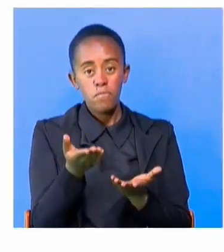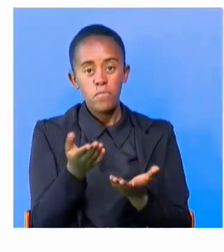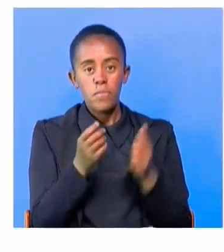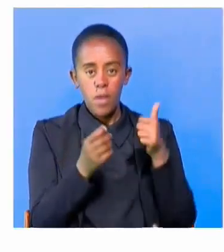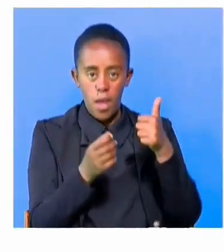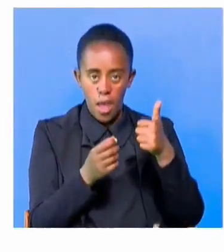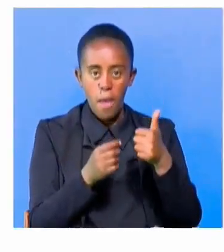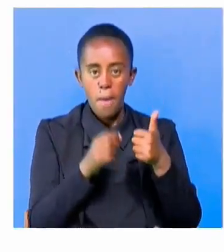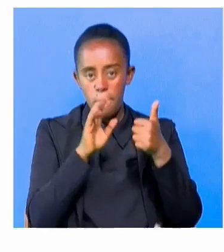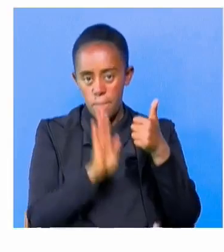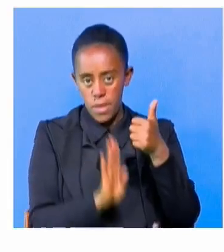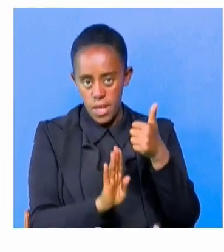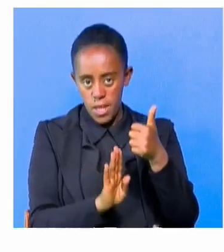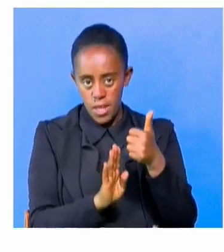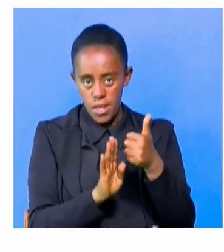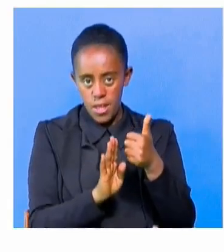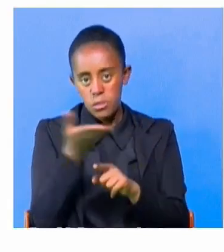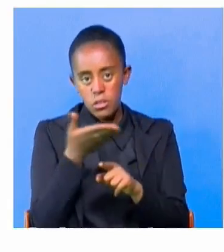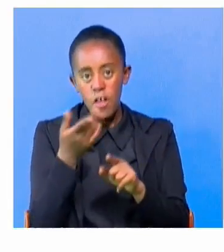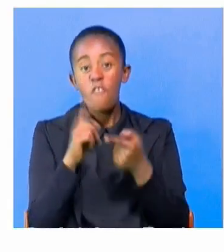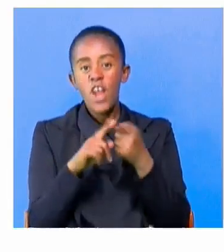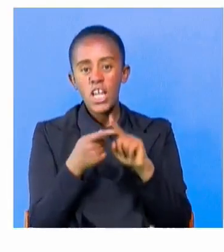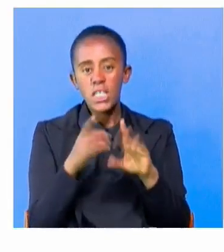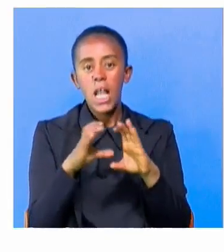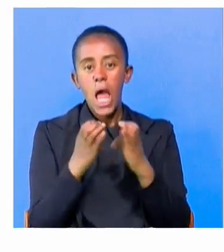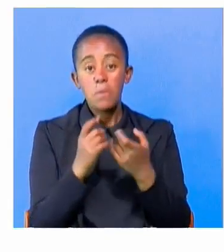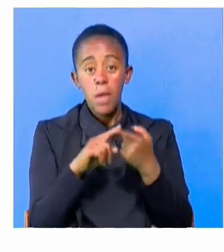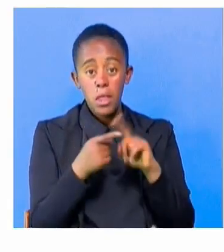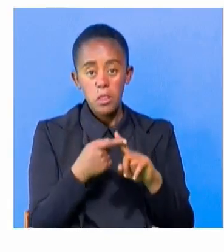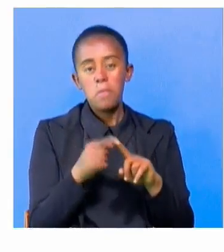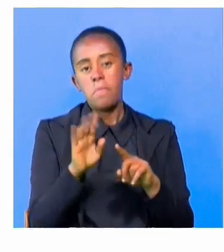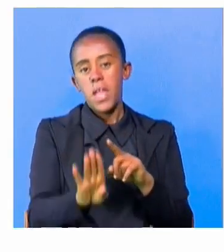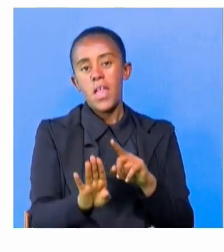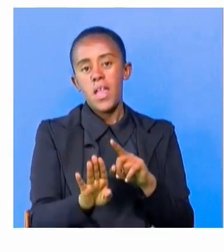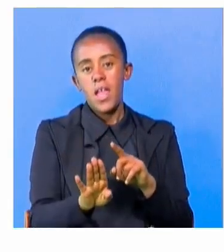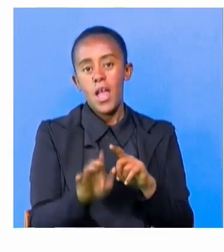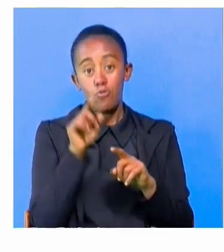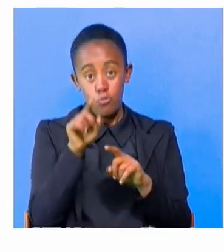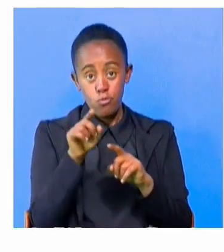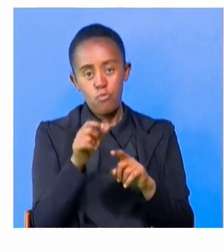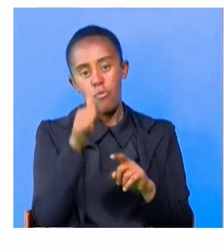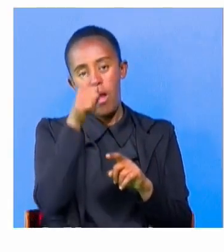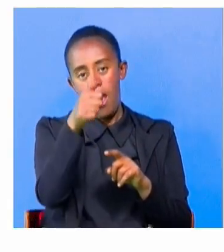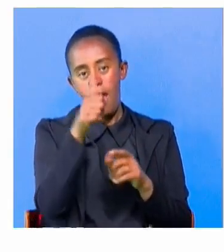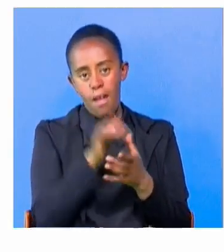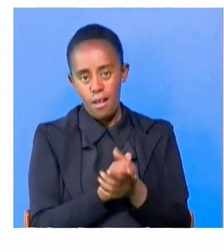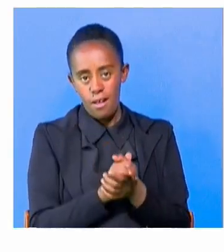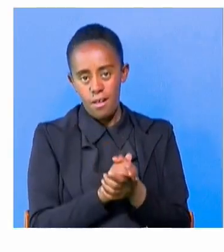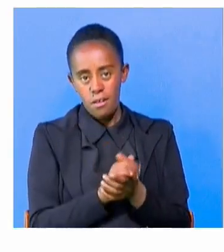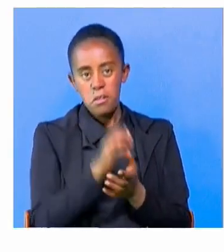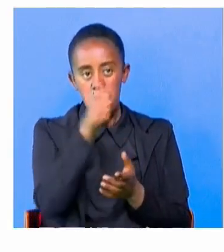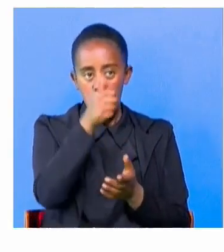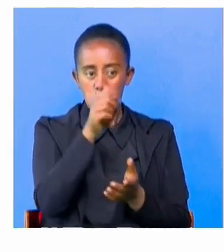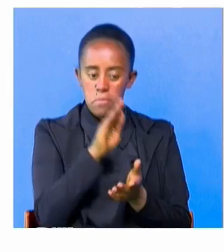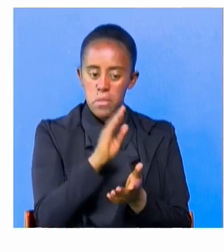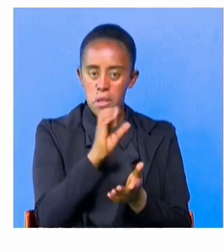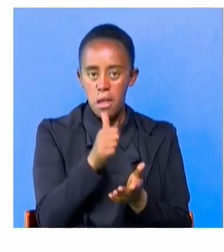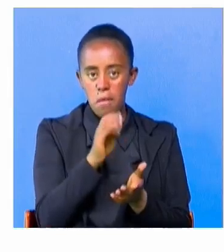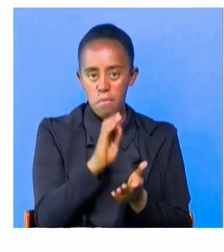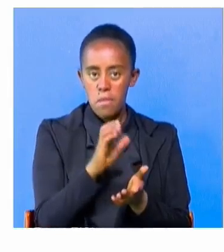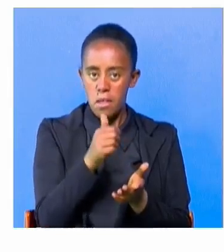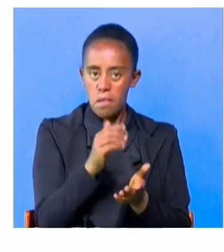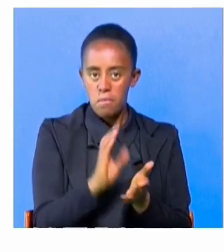A and one of your colleagues or classmates is B. A, B. So based on